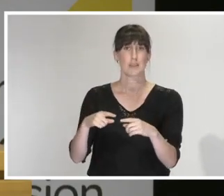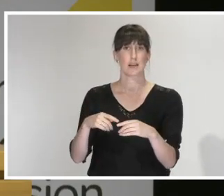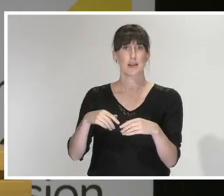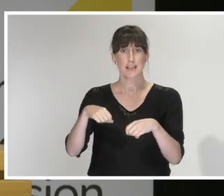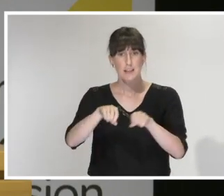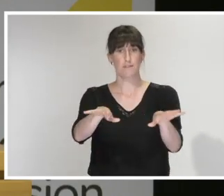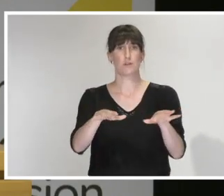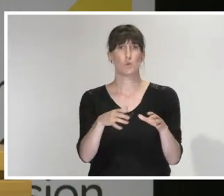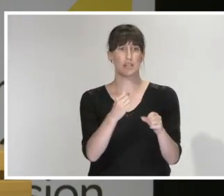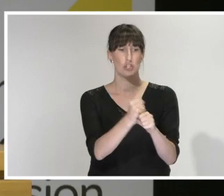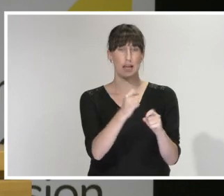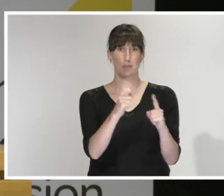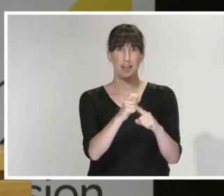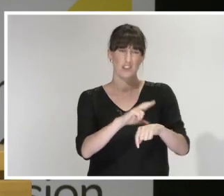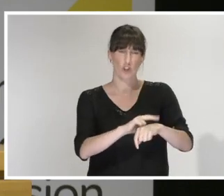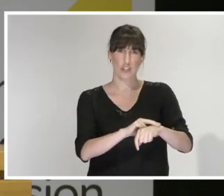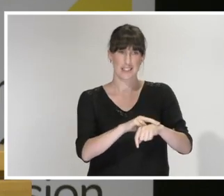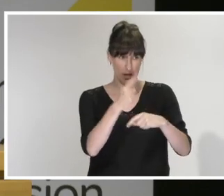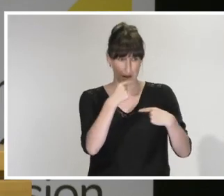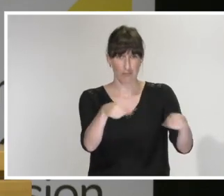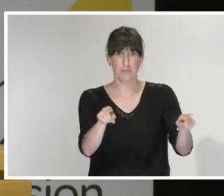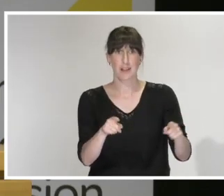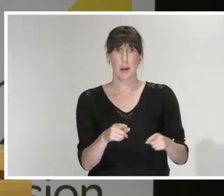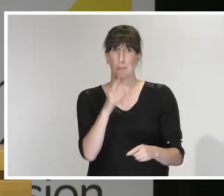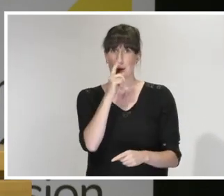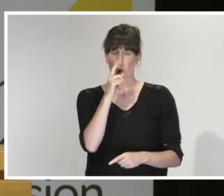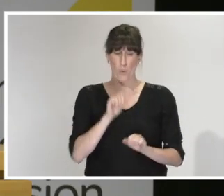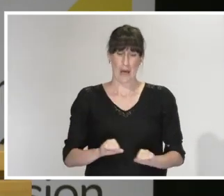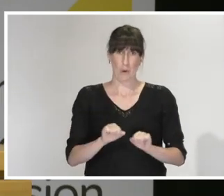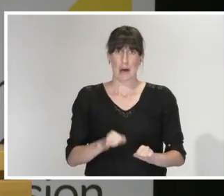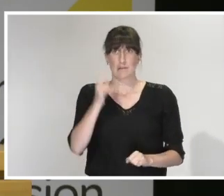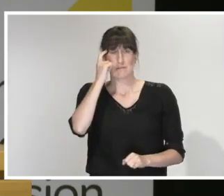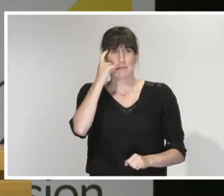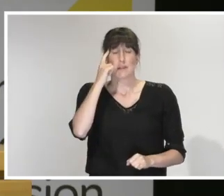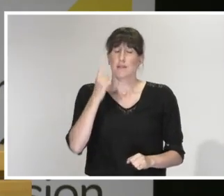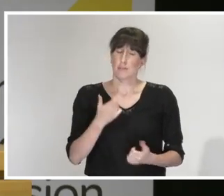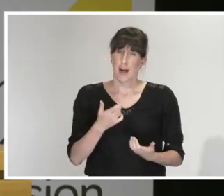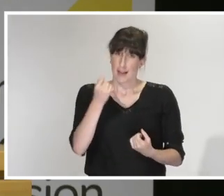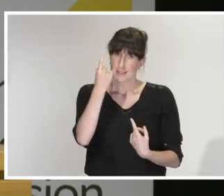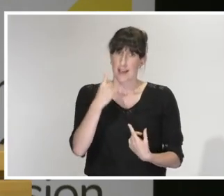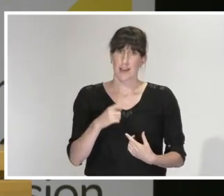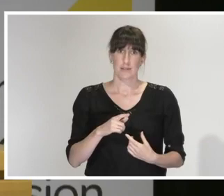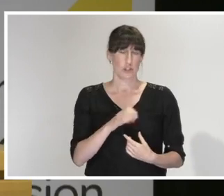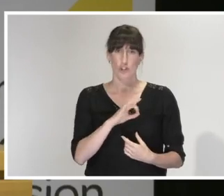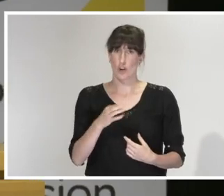GPs to make sure they can notify patients, because people will be waiting and they will be anxious while they wait. Yeah, that is one of the things that, of course,